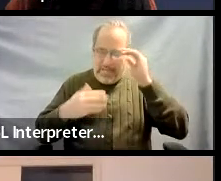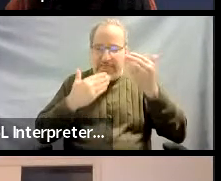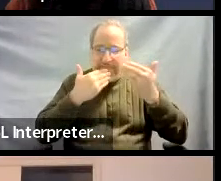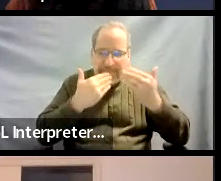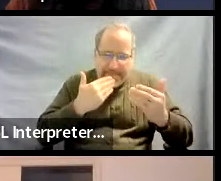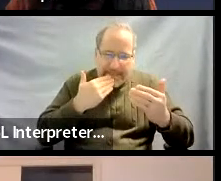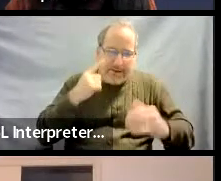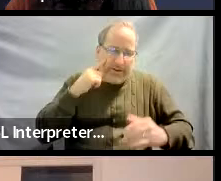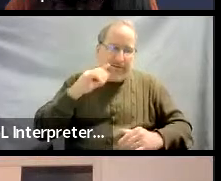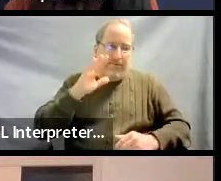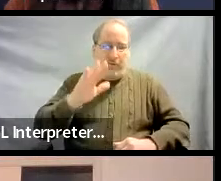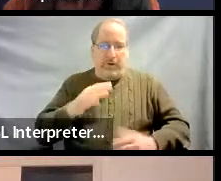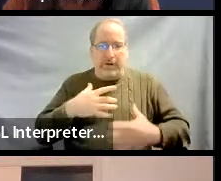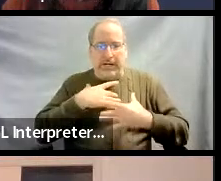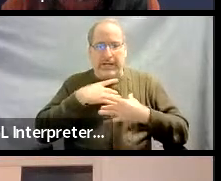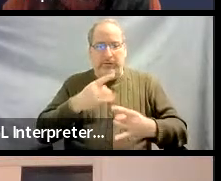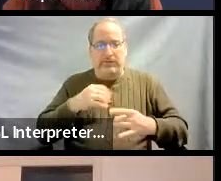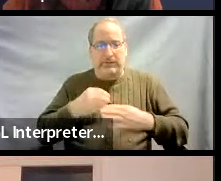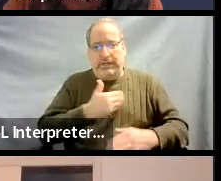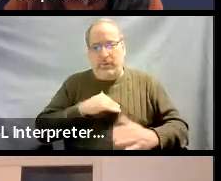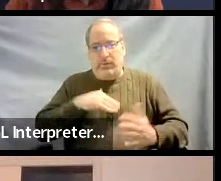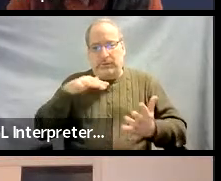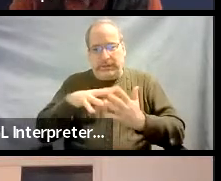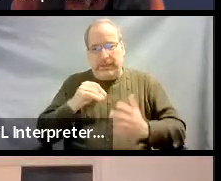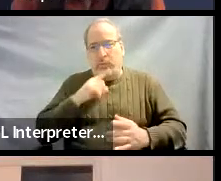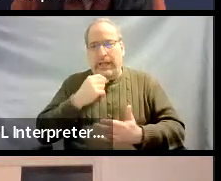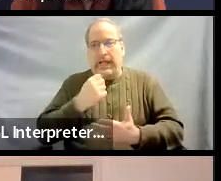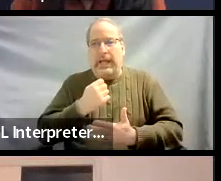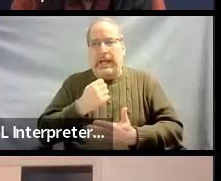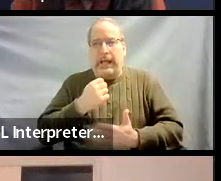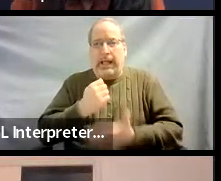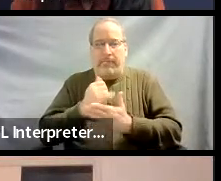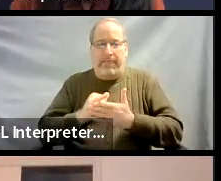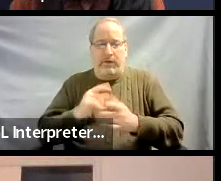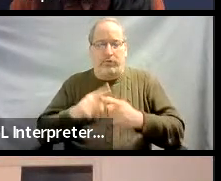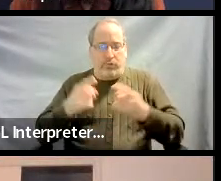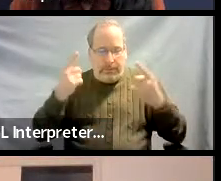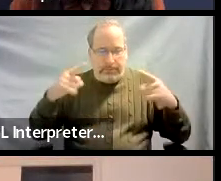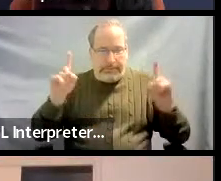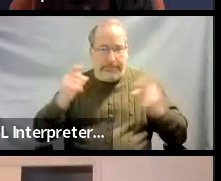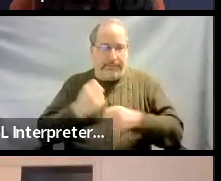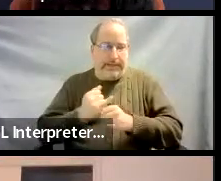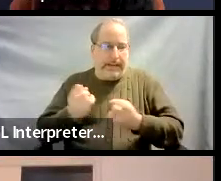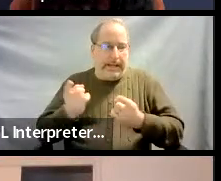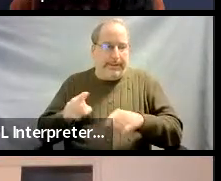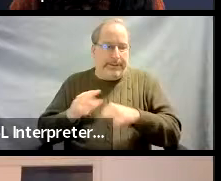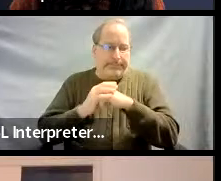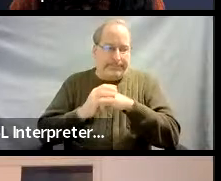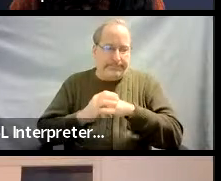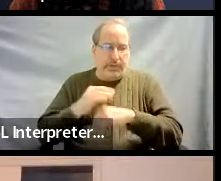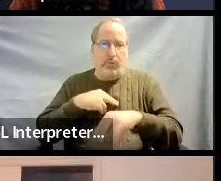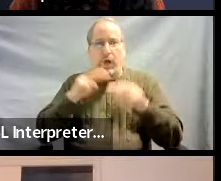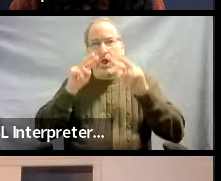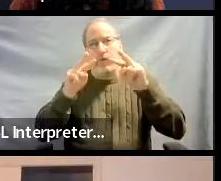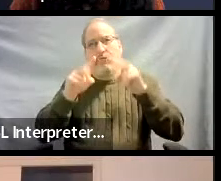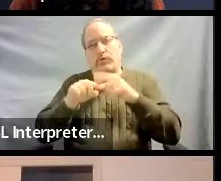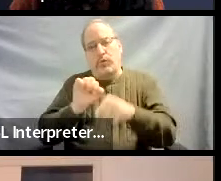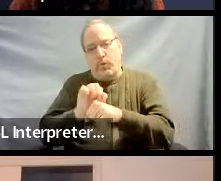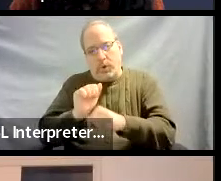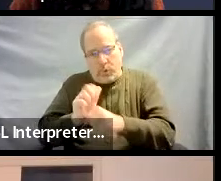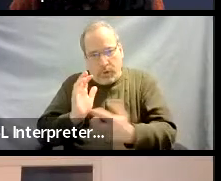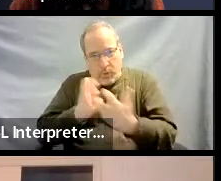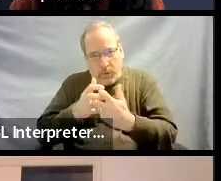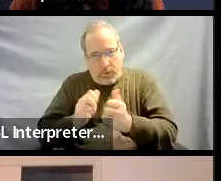her for her interest in the study and really helping make it happen. So we look forward to working with her and with Little